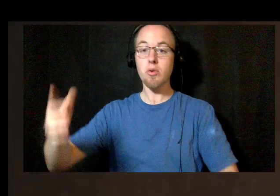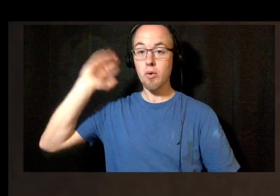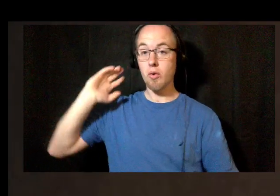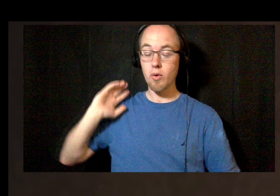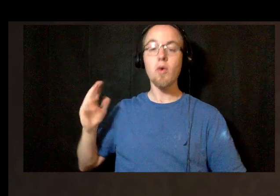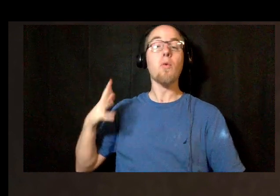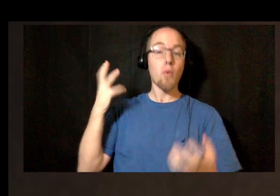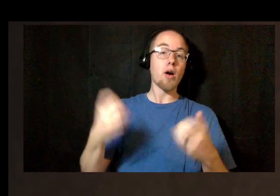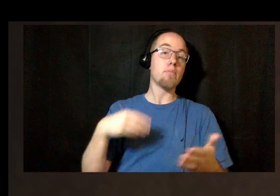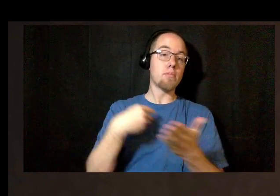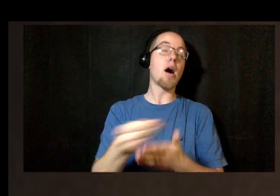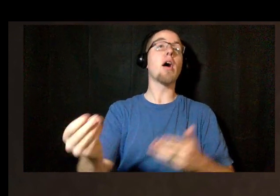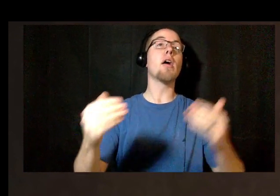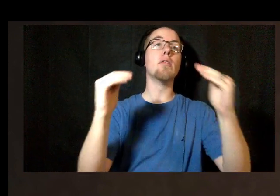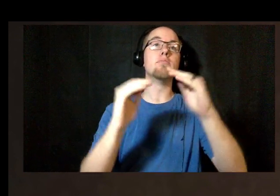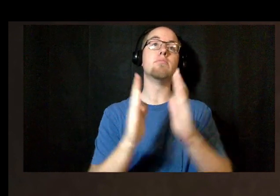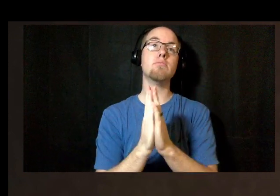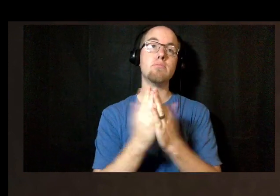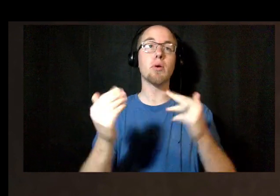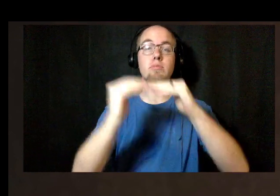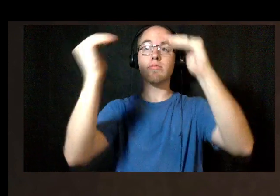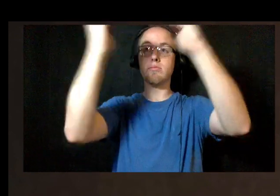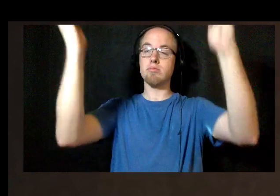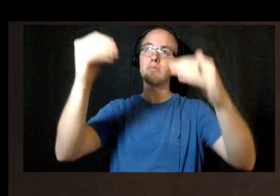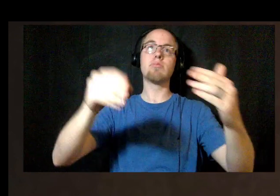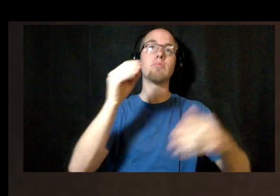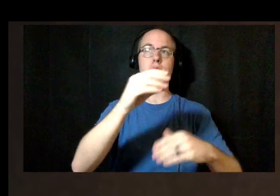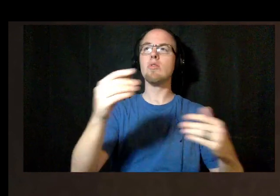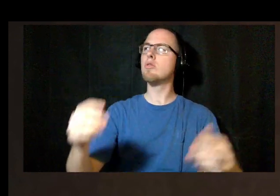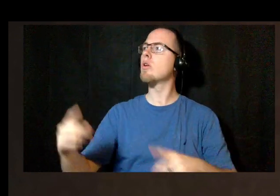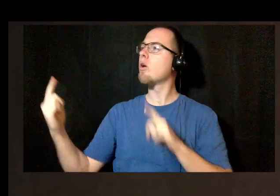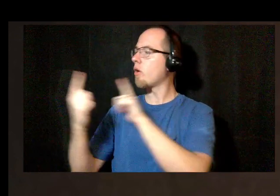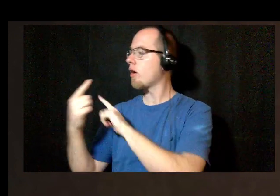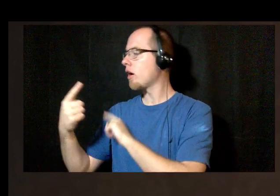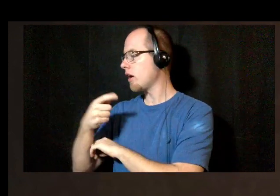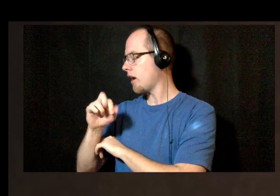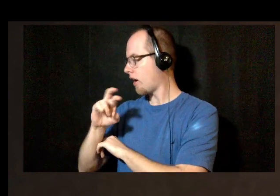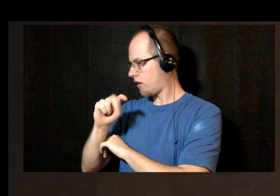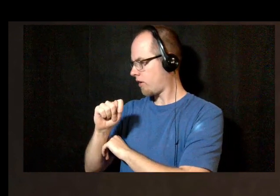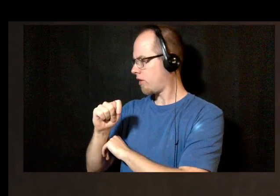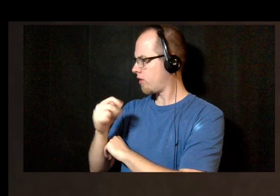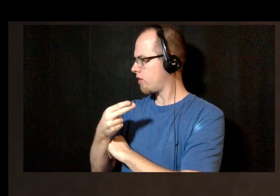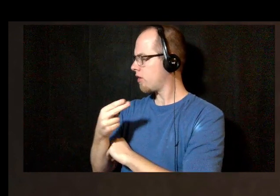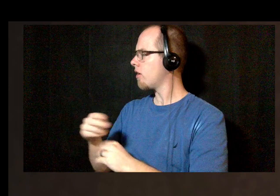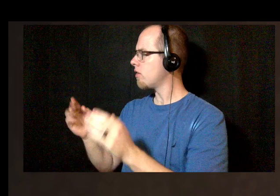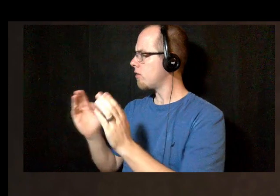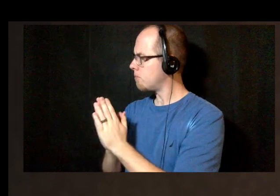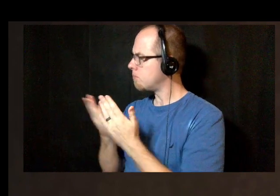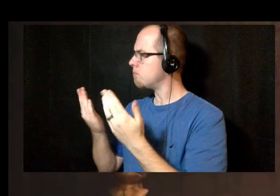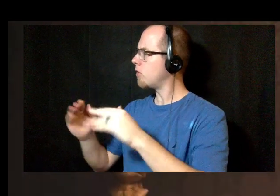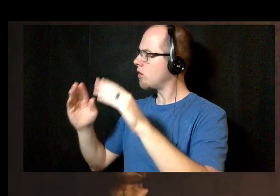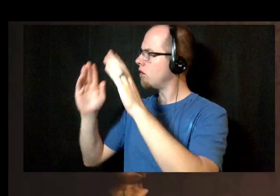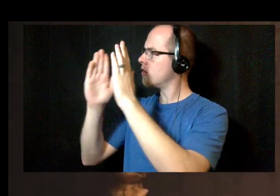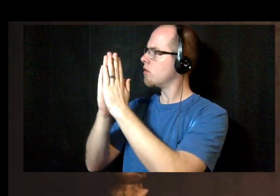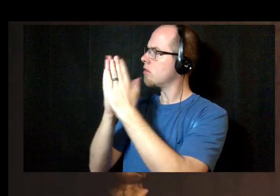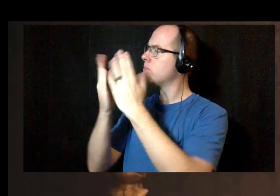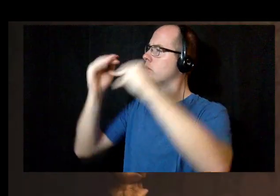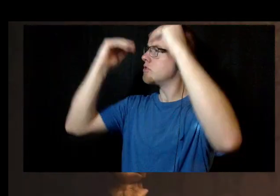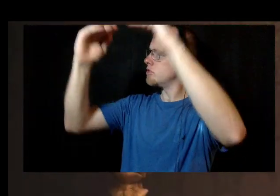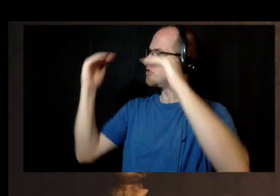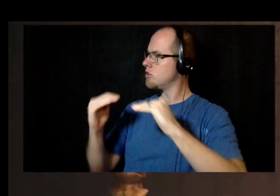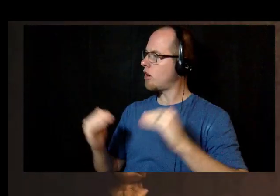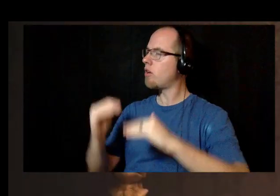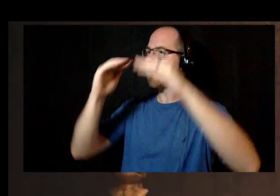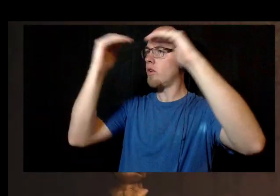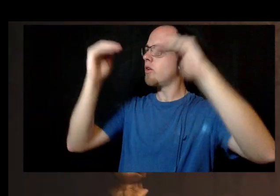wanted a bookshelf, you'd just go see Gareth the bookshelf guy because he was the dude in your tribe that made the bookshelves. He had a little bookshelf